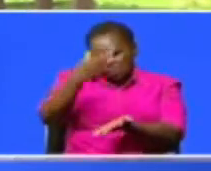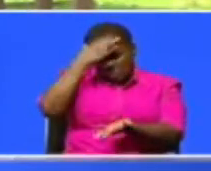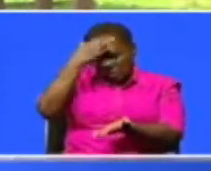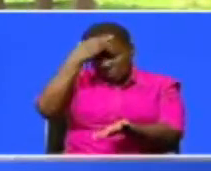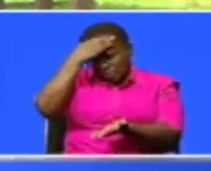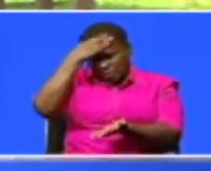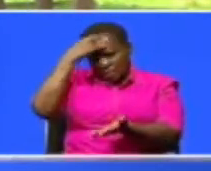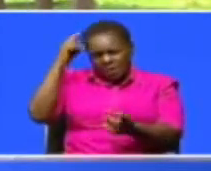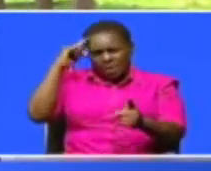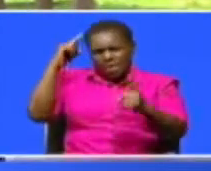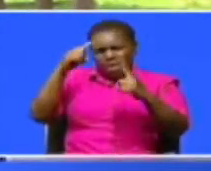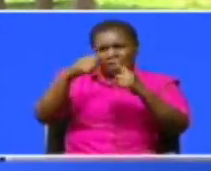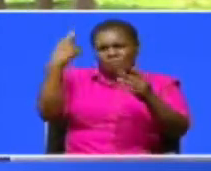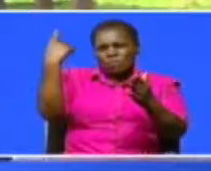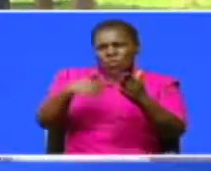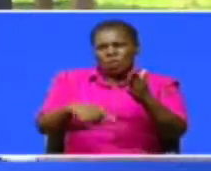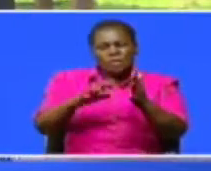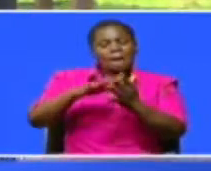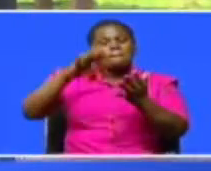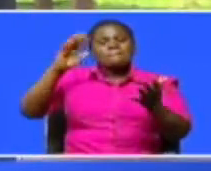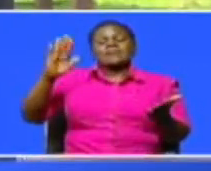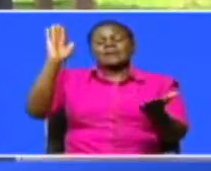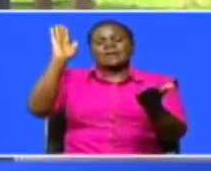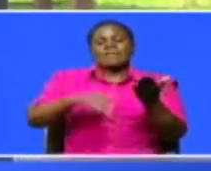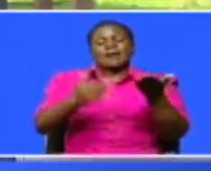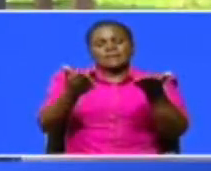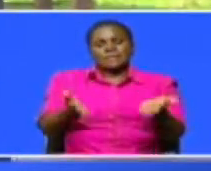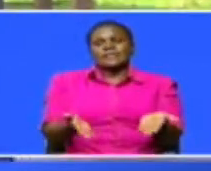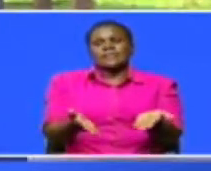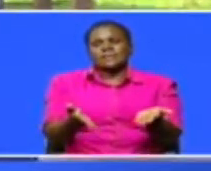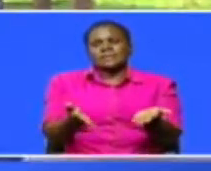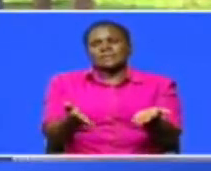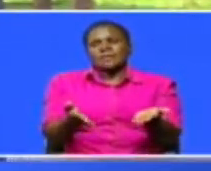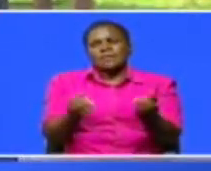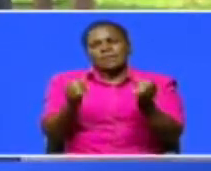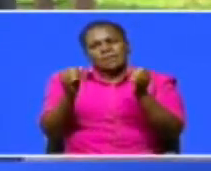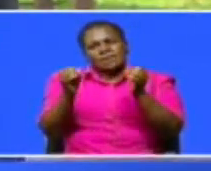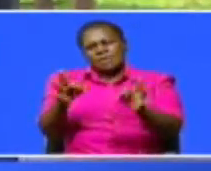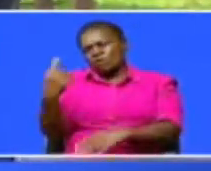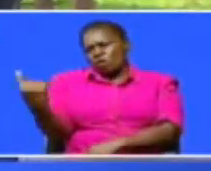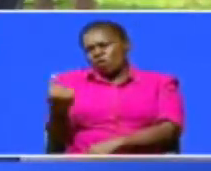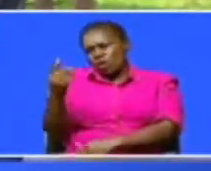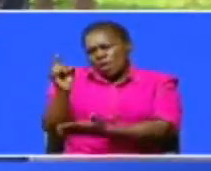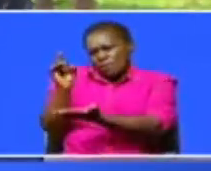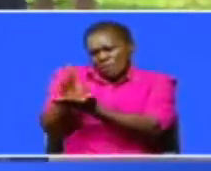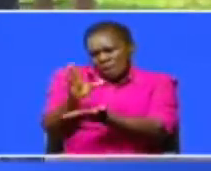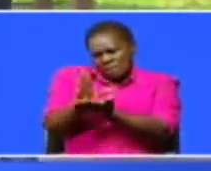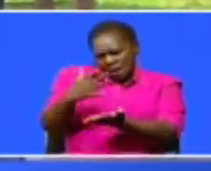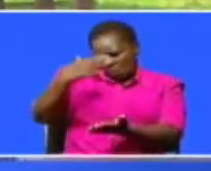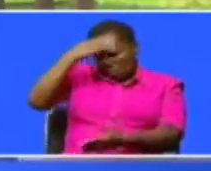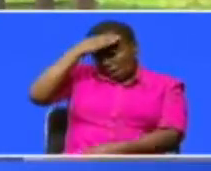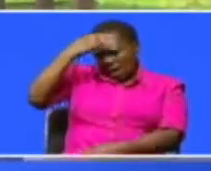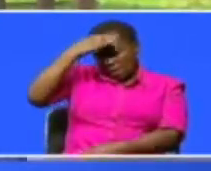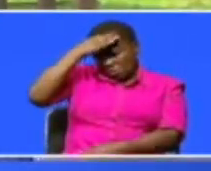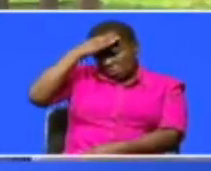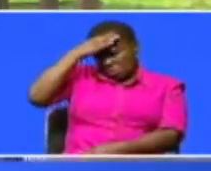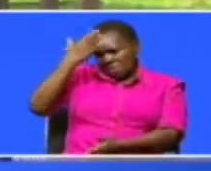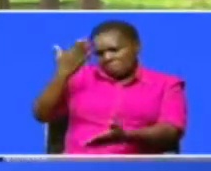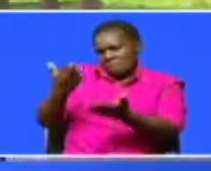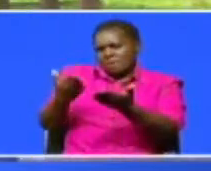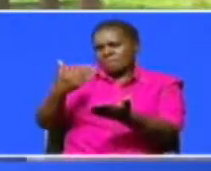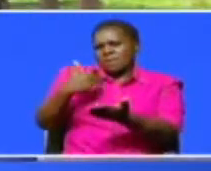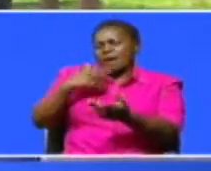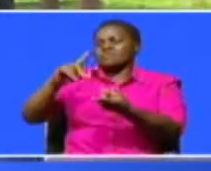think the goal is far much bigger than this. Because if it was solely about impeaching Obado, then there would have